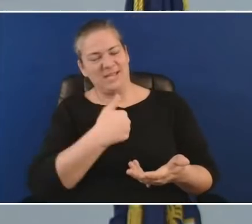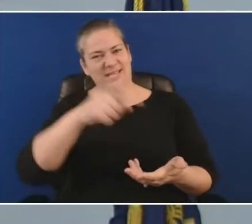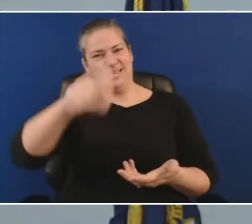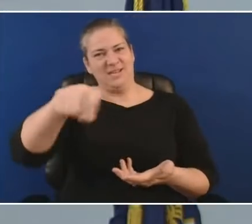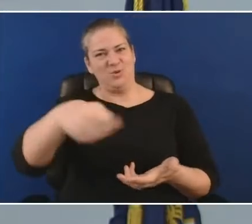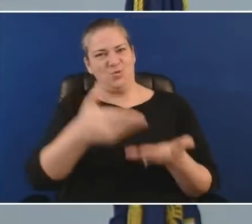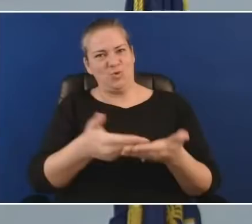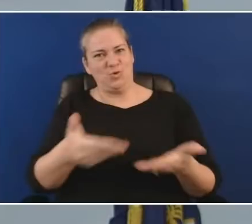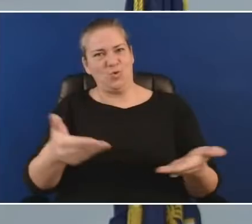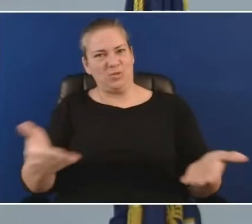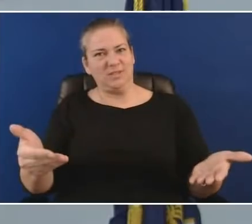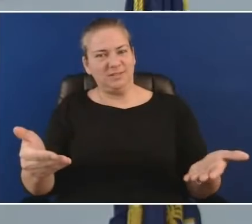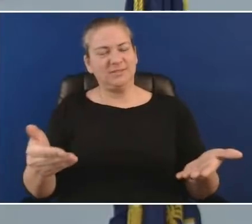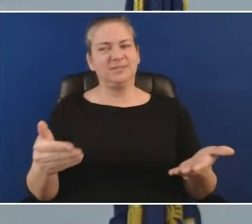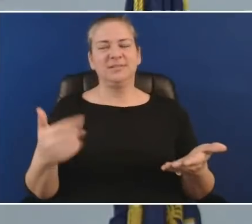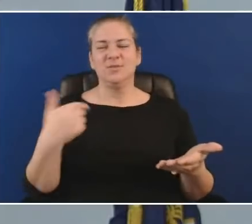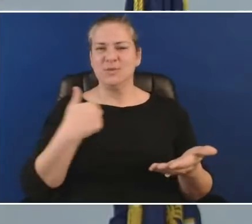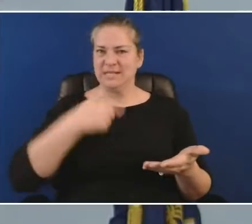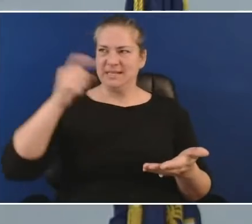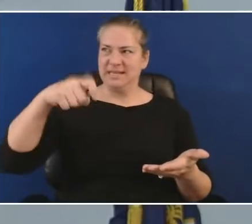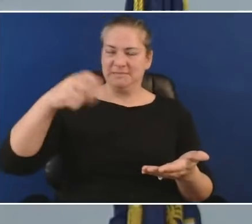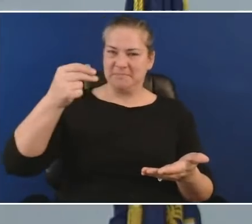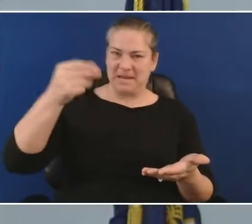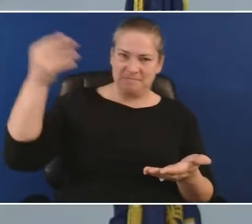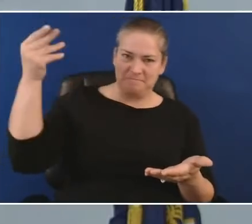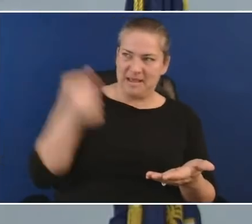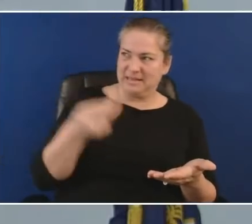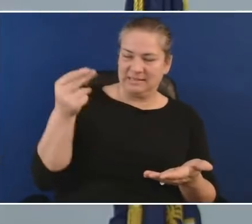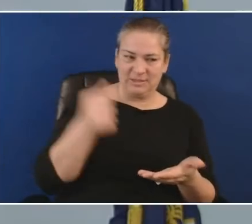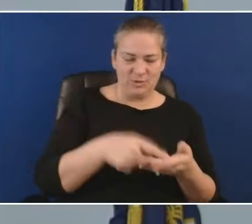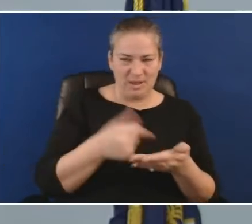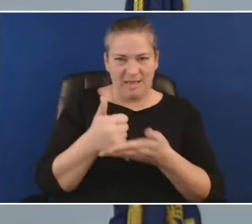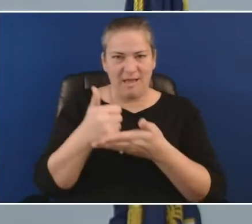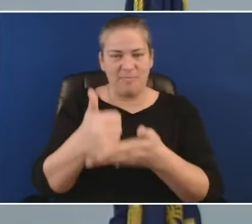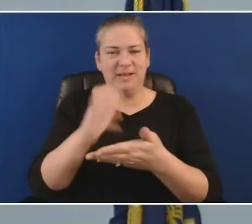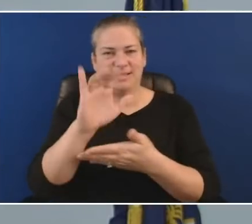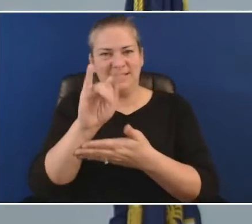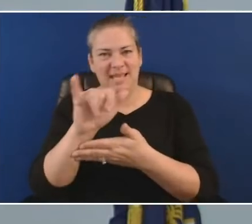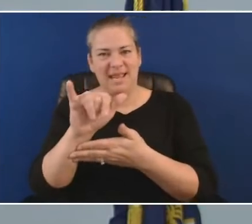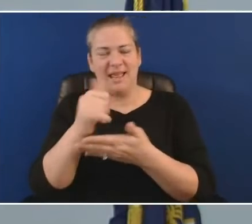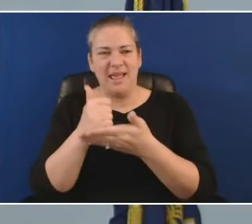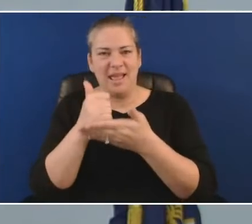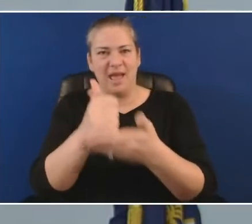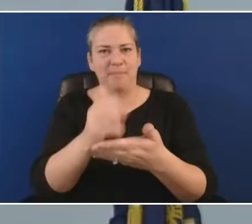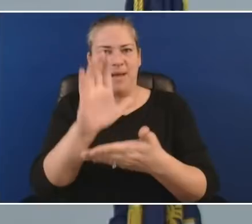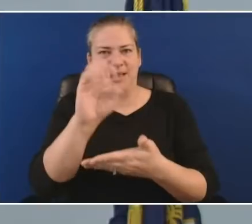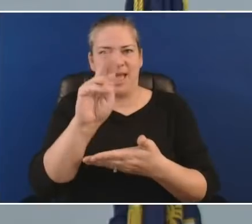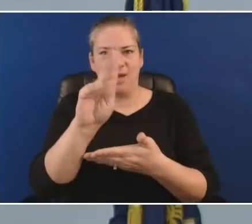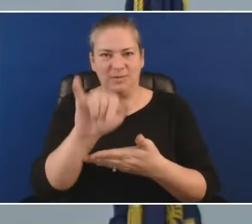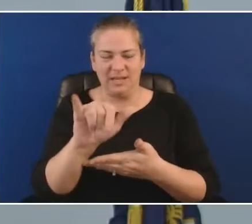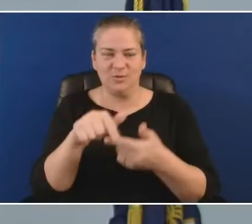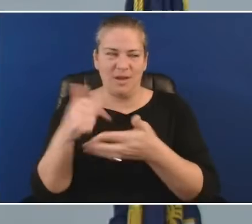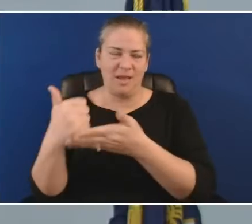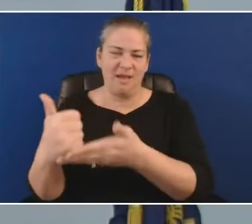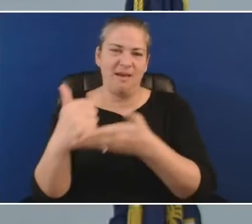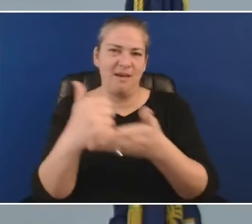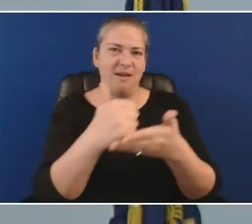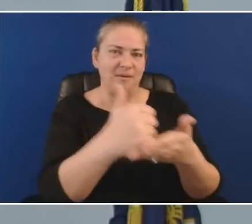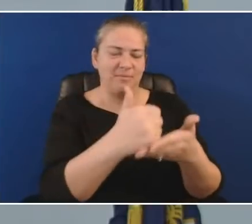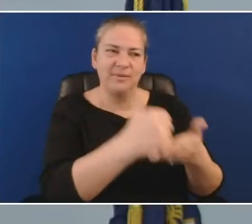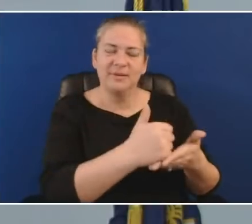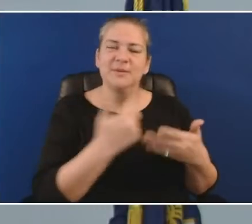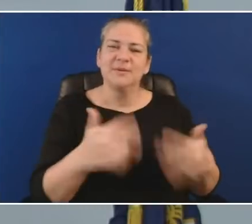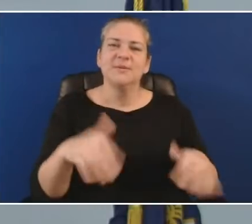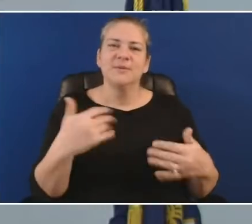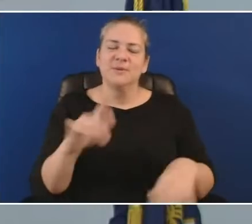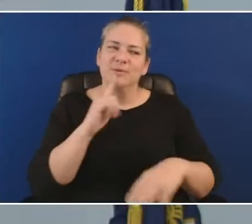reimbursement for a lot of the things we're doing, which is going to help our cities and our counties to really do